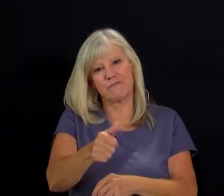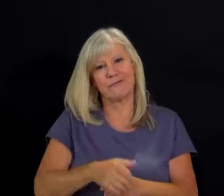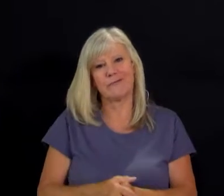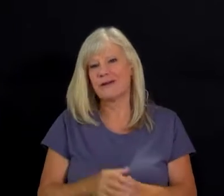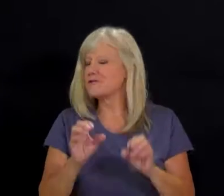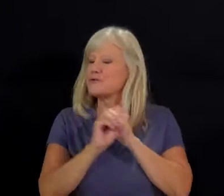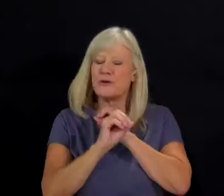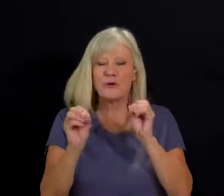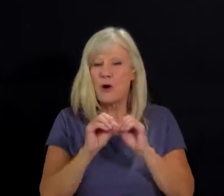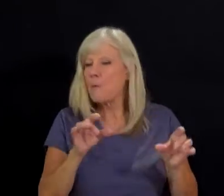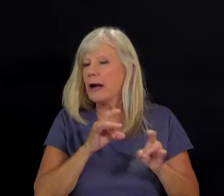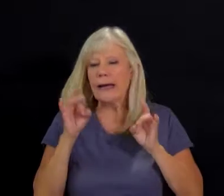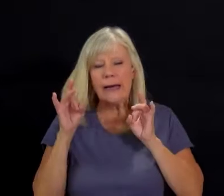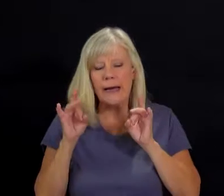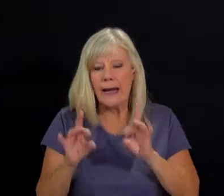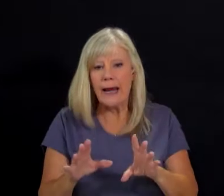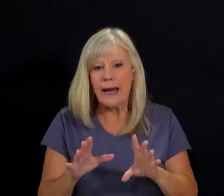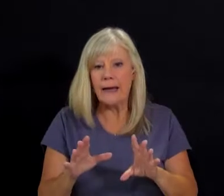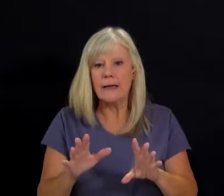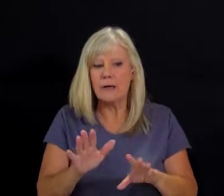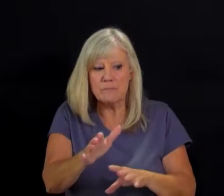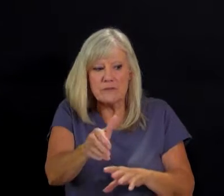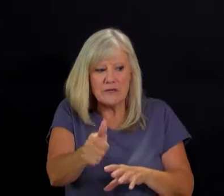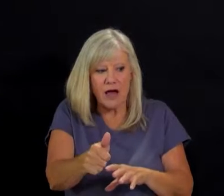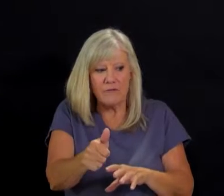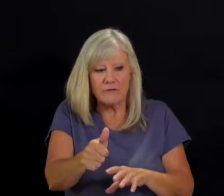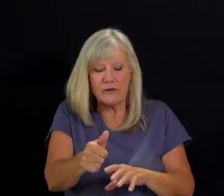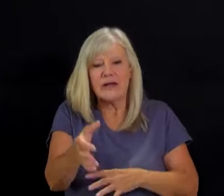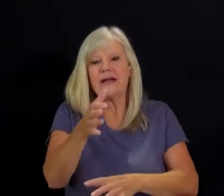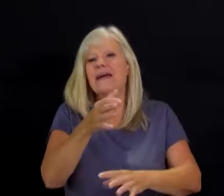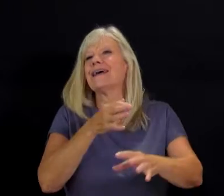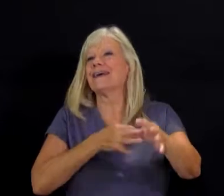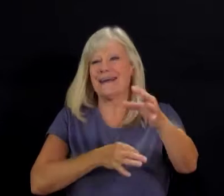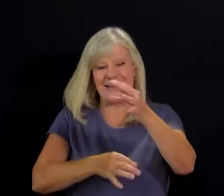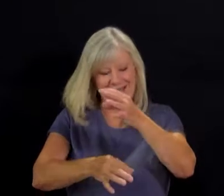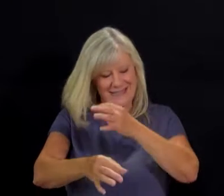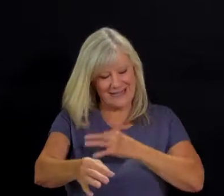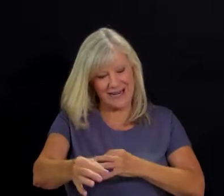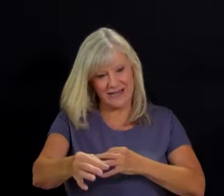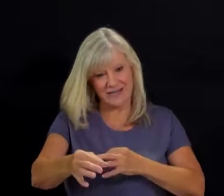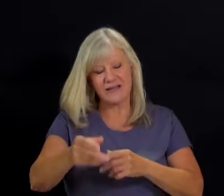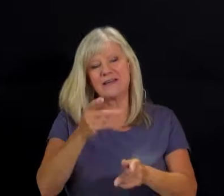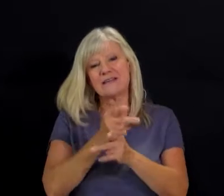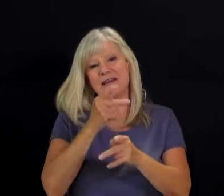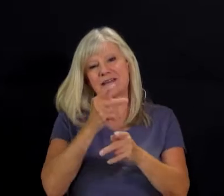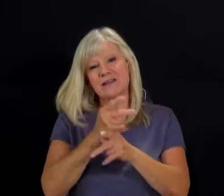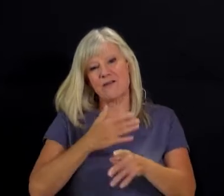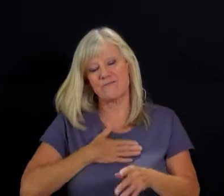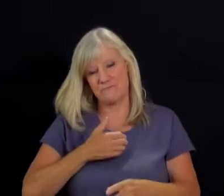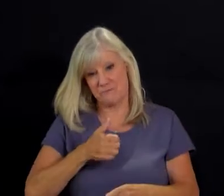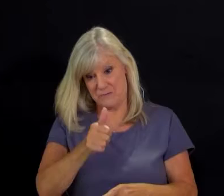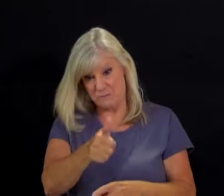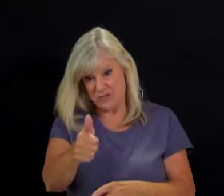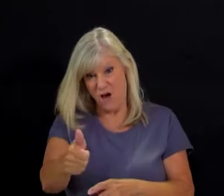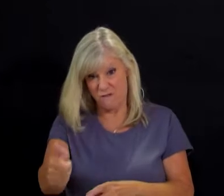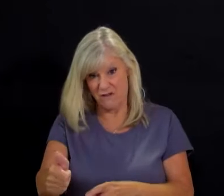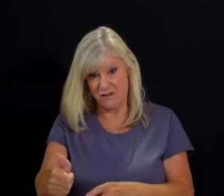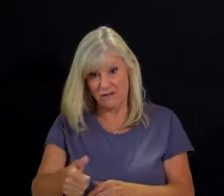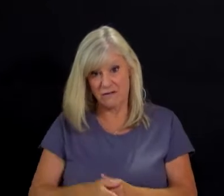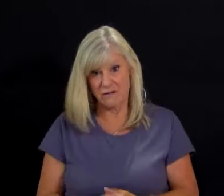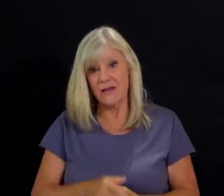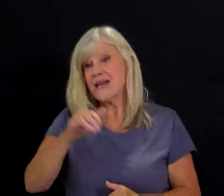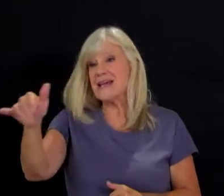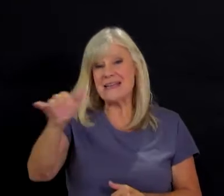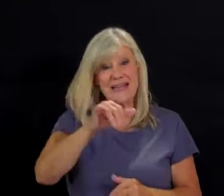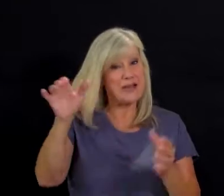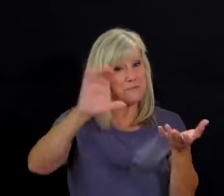no one hates his own flesh, but rather nourishes and cherishes it, even as